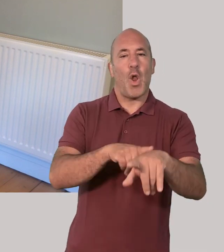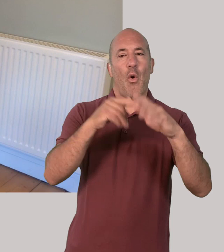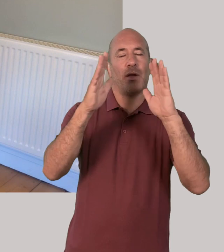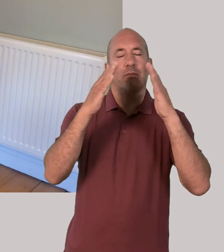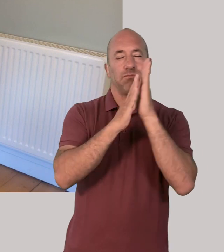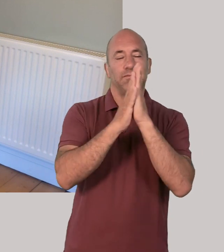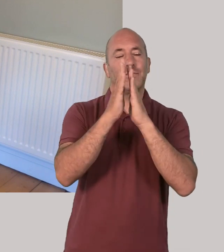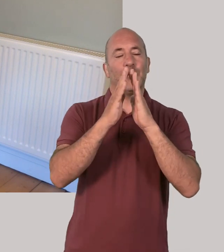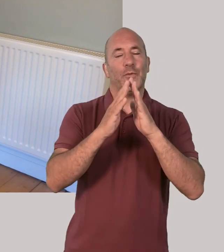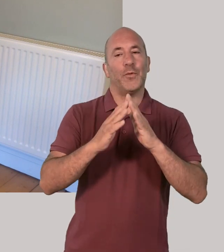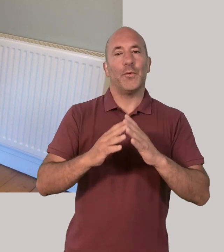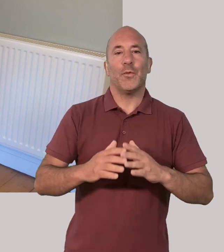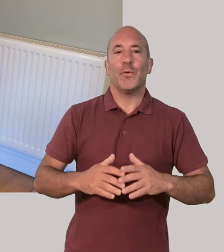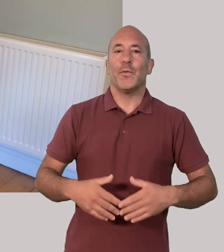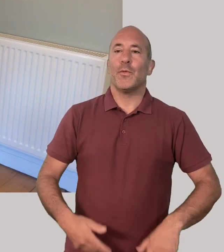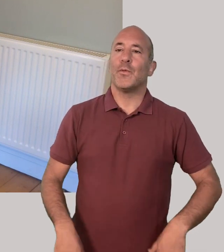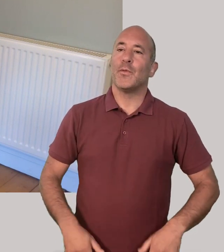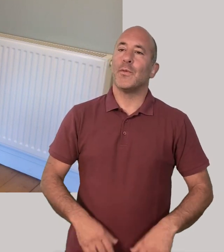And then slowly lower them down.